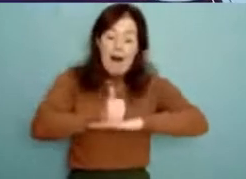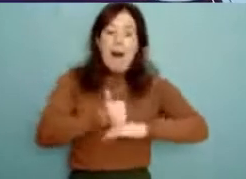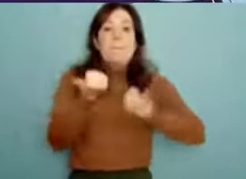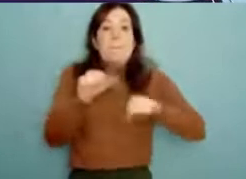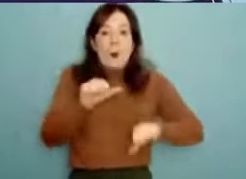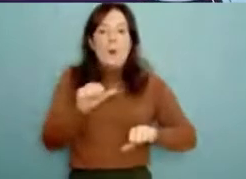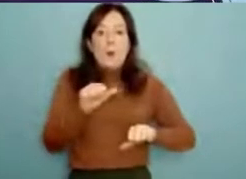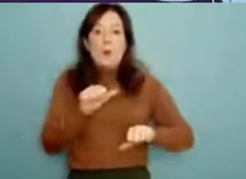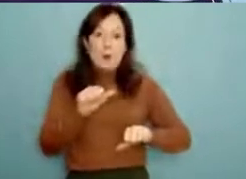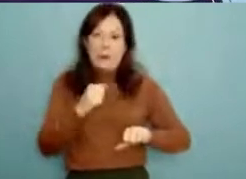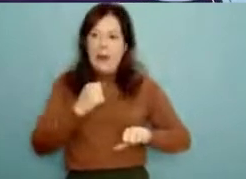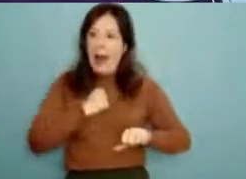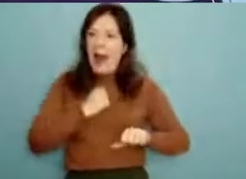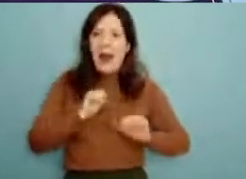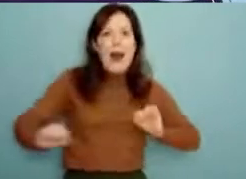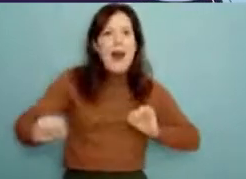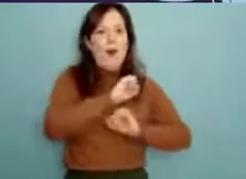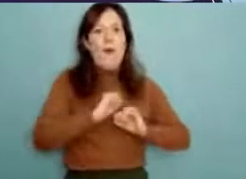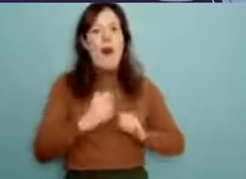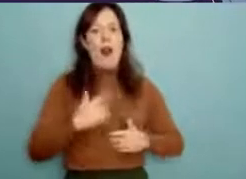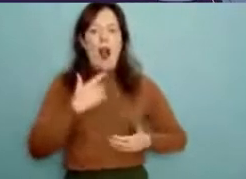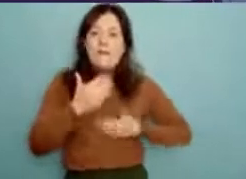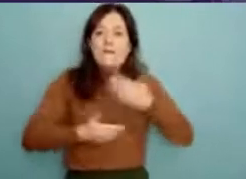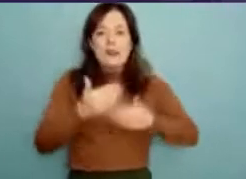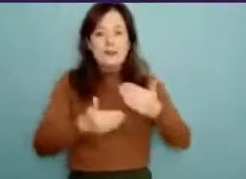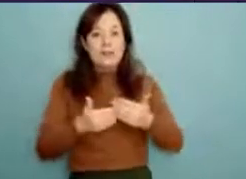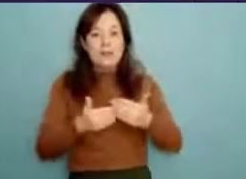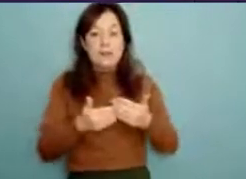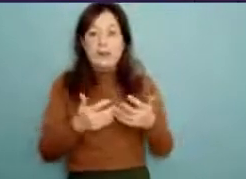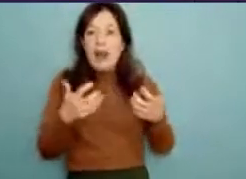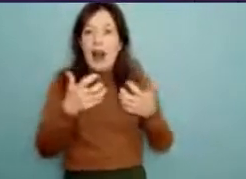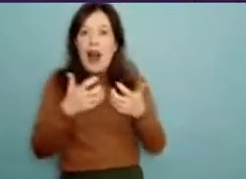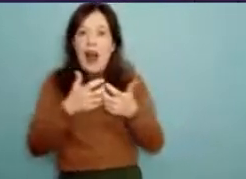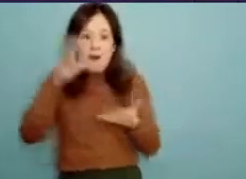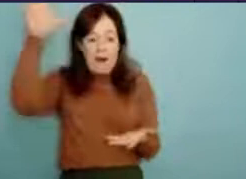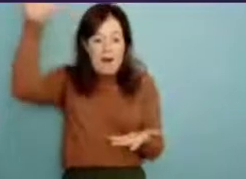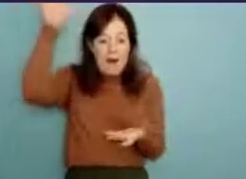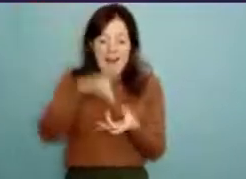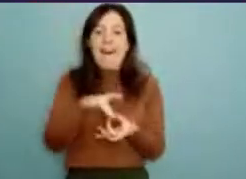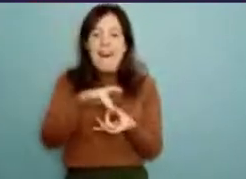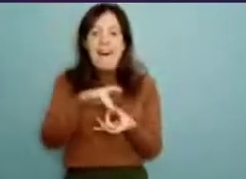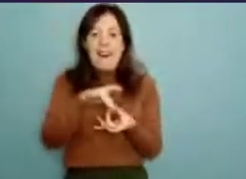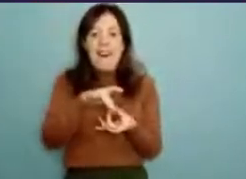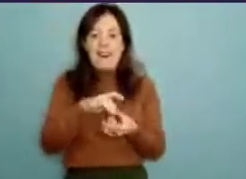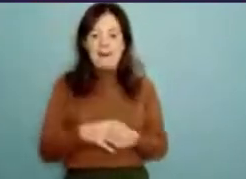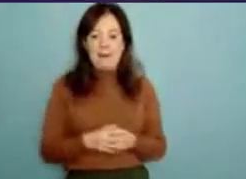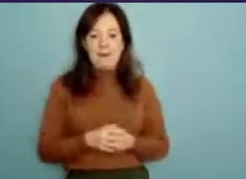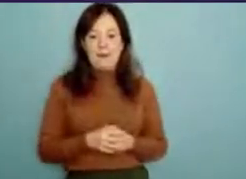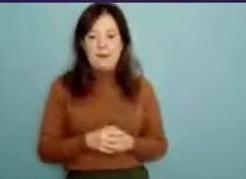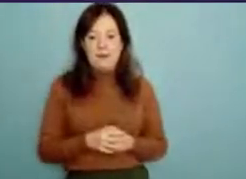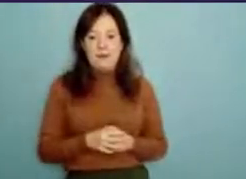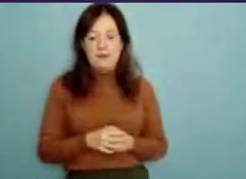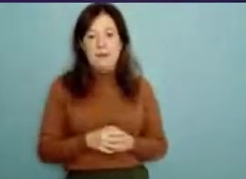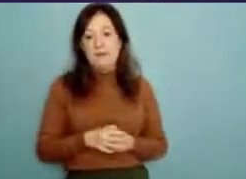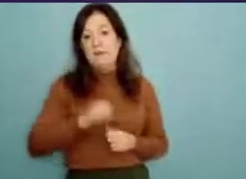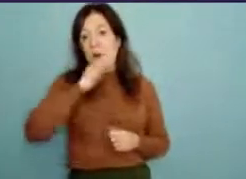everyday life. We are calling this process the Intergalactic Bridge. Over the next few months, join us